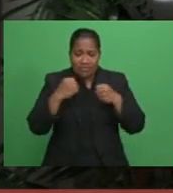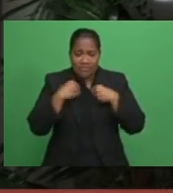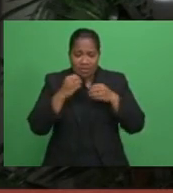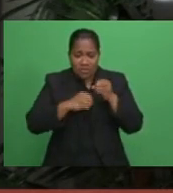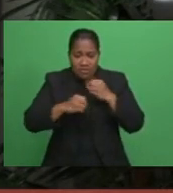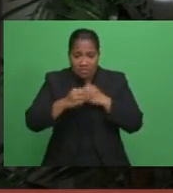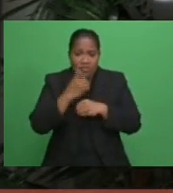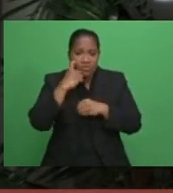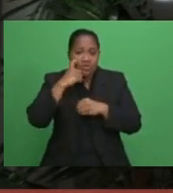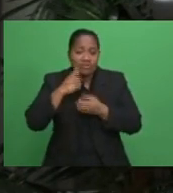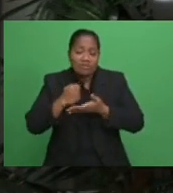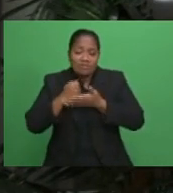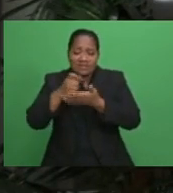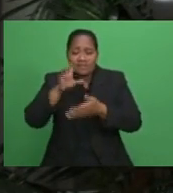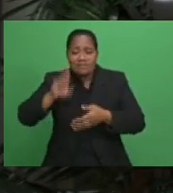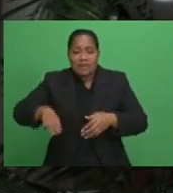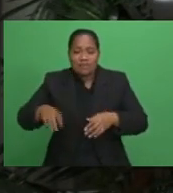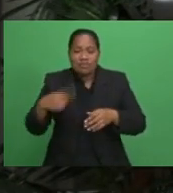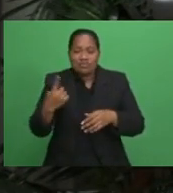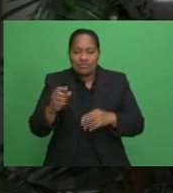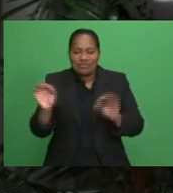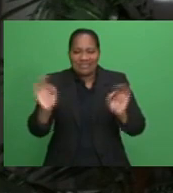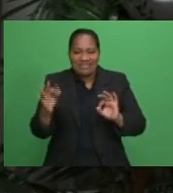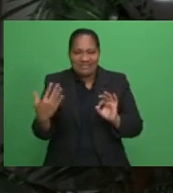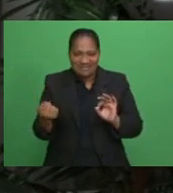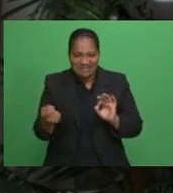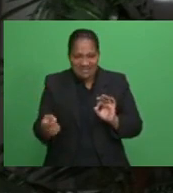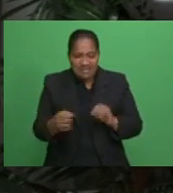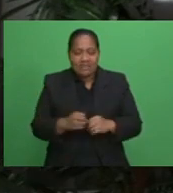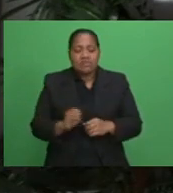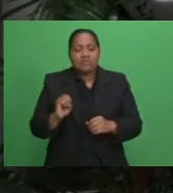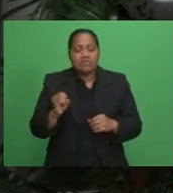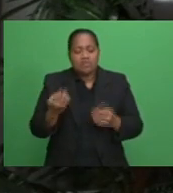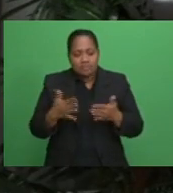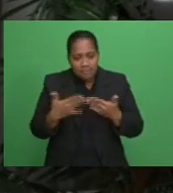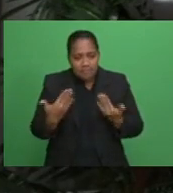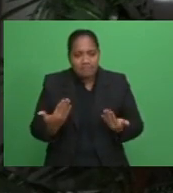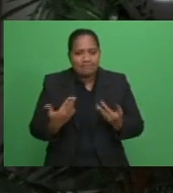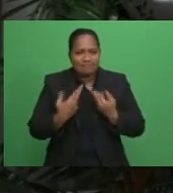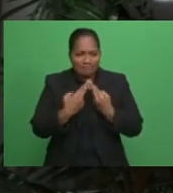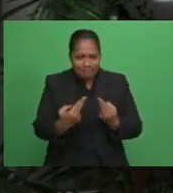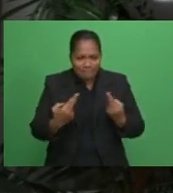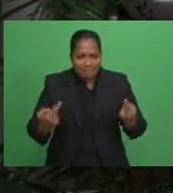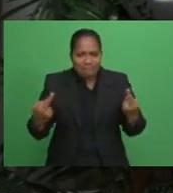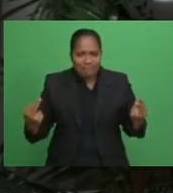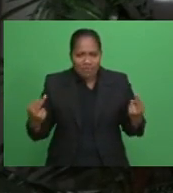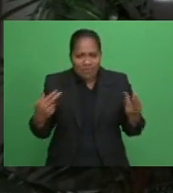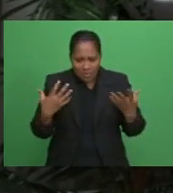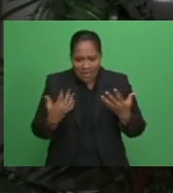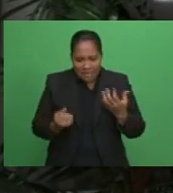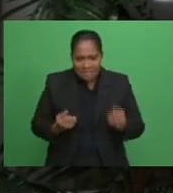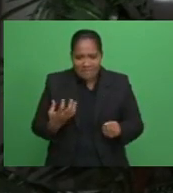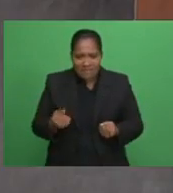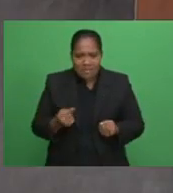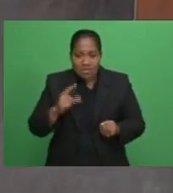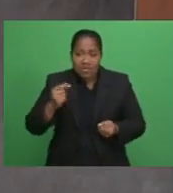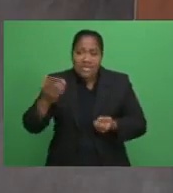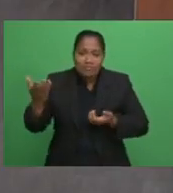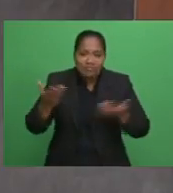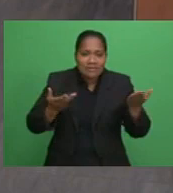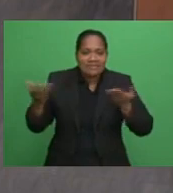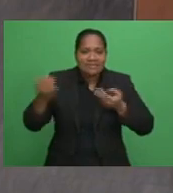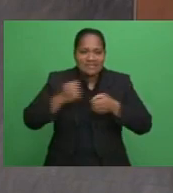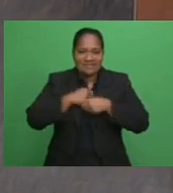that facilities. So we're dedicating resources to make sure that we bring our members along in terms of this journey.